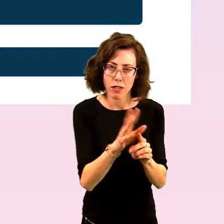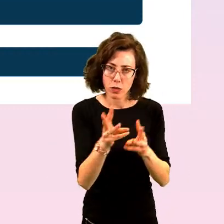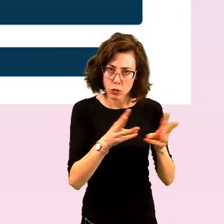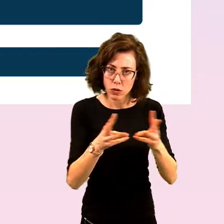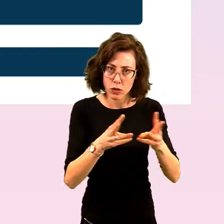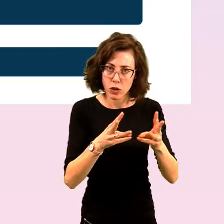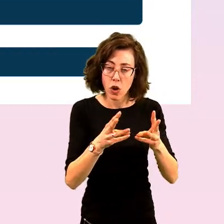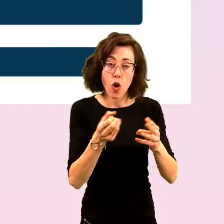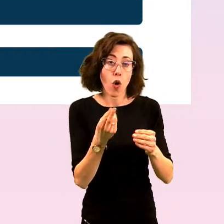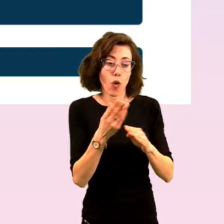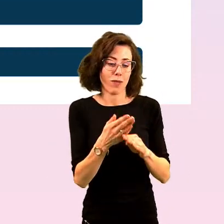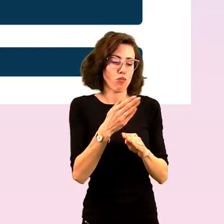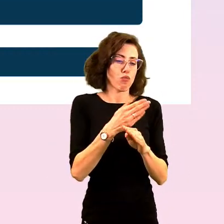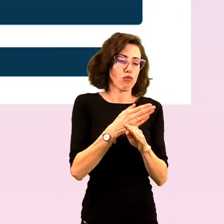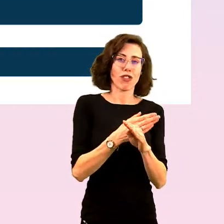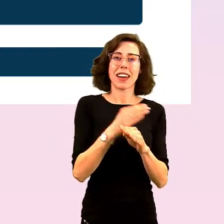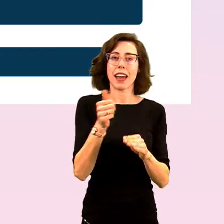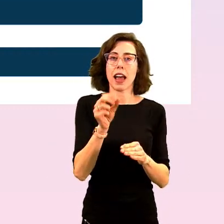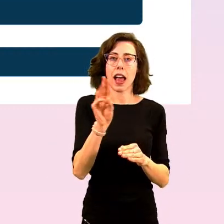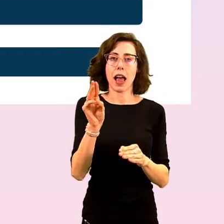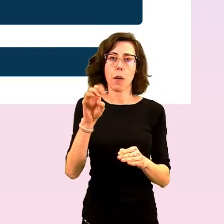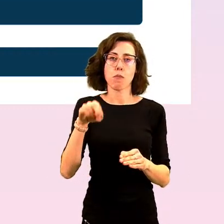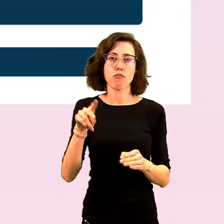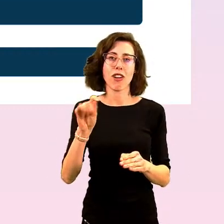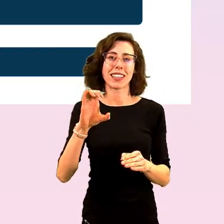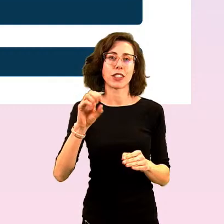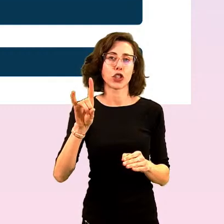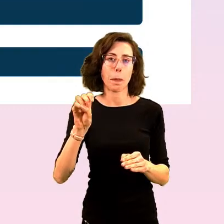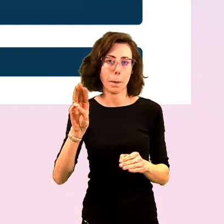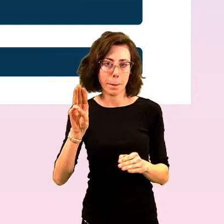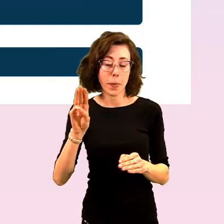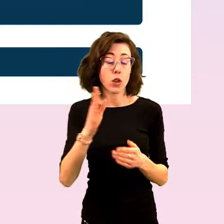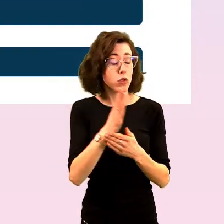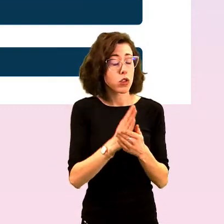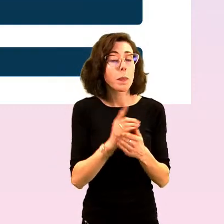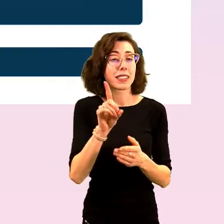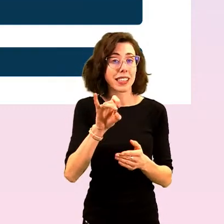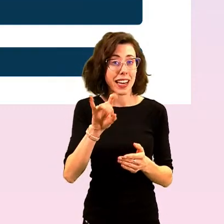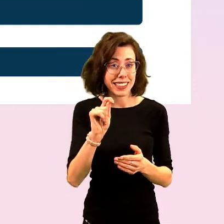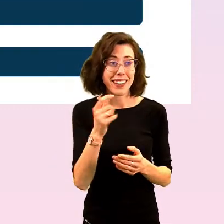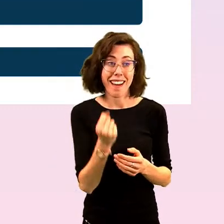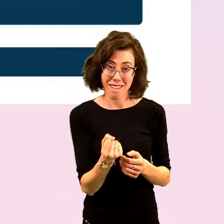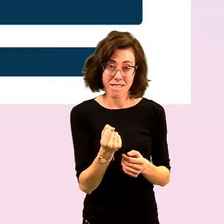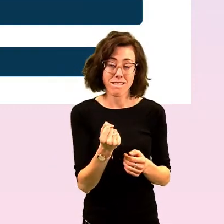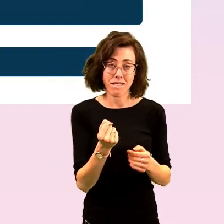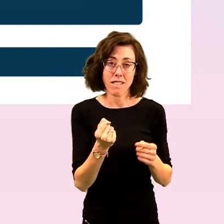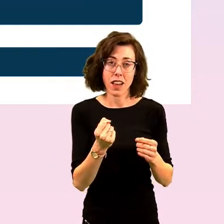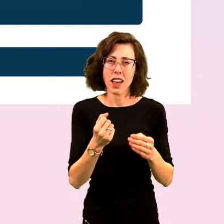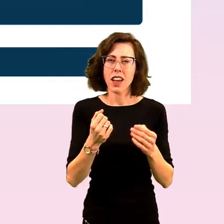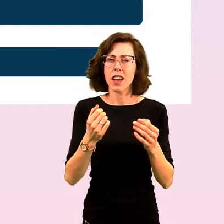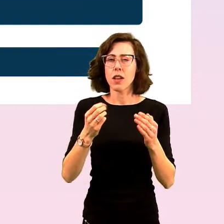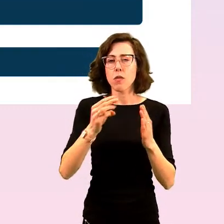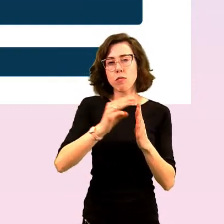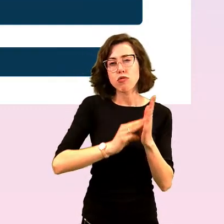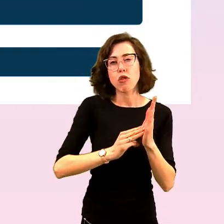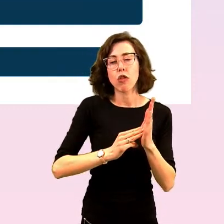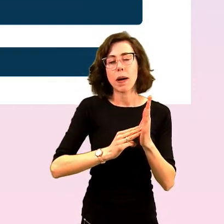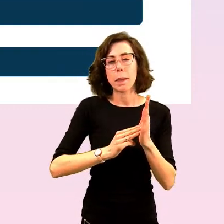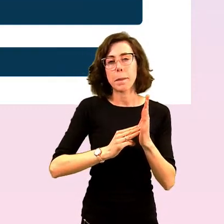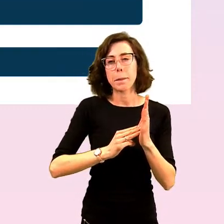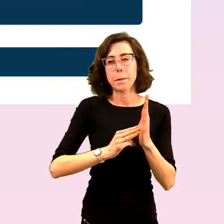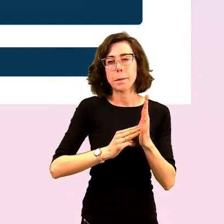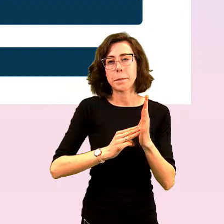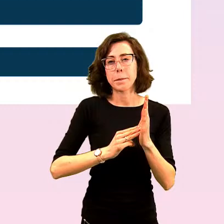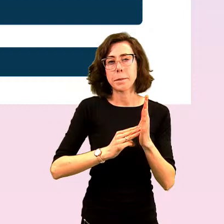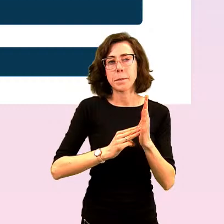like a pre-apprenticeship program. So some of the DITs do this a program which is, you might not know